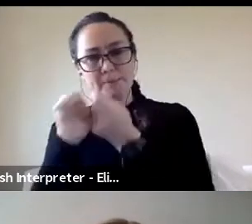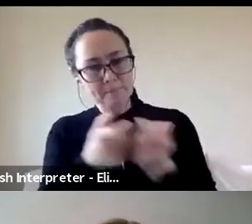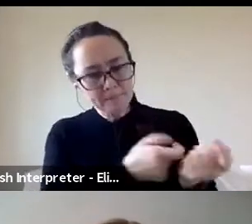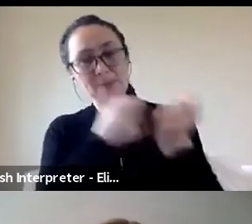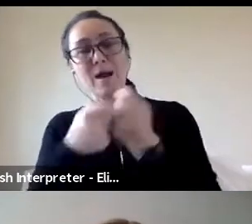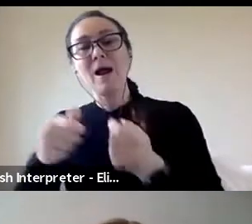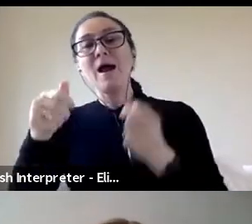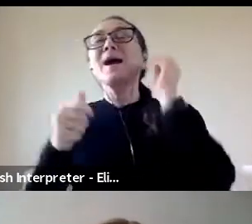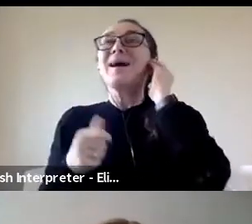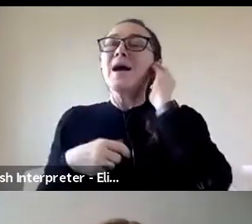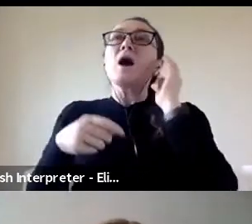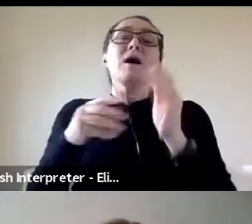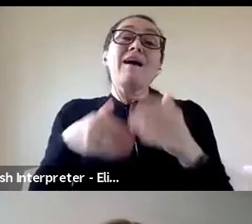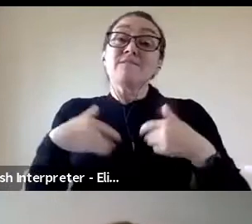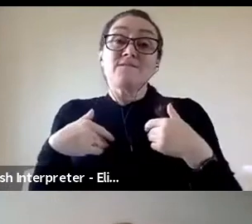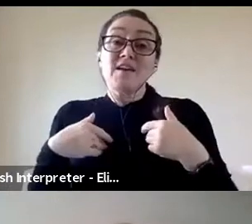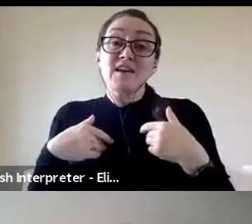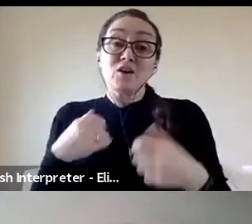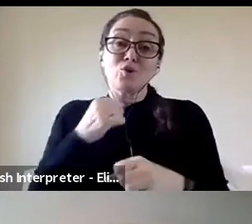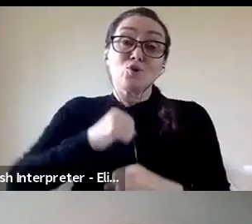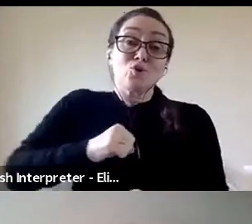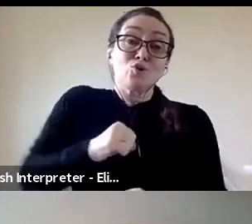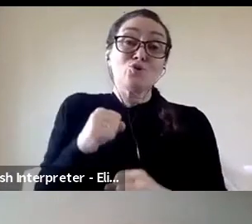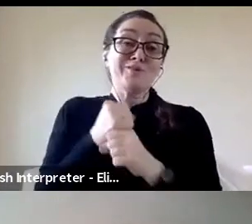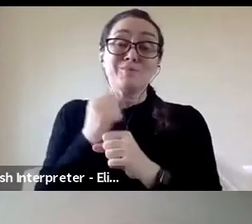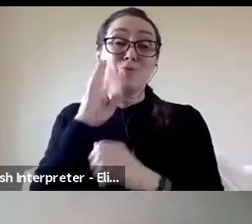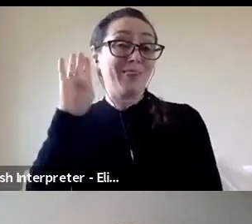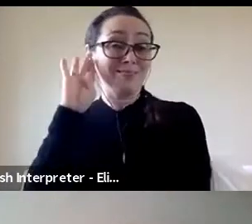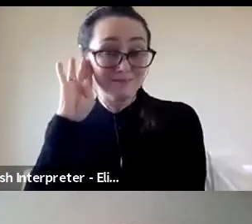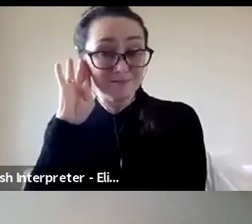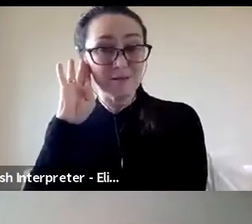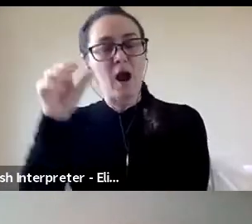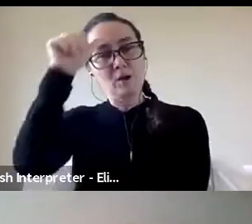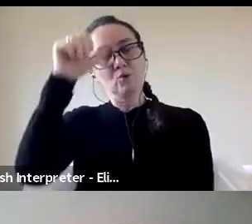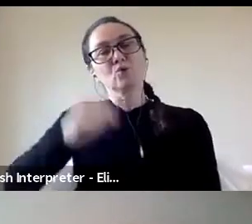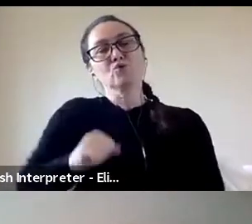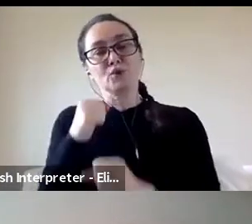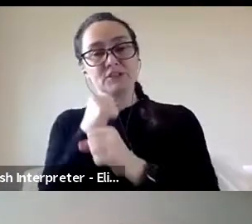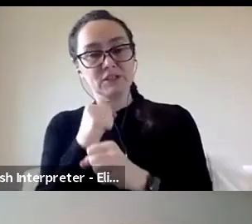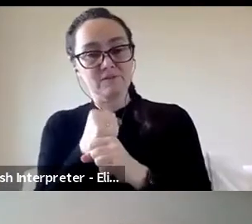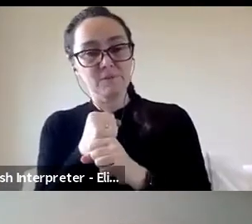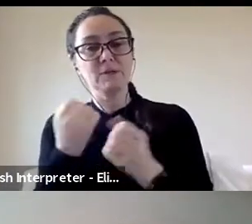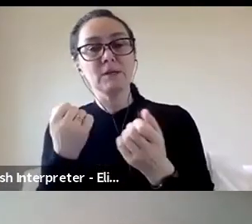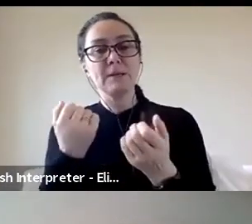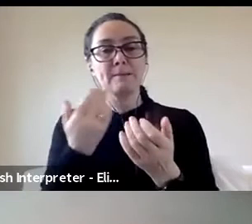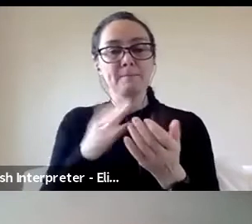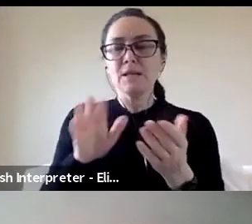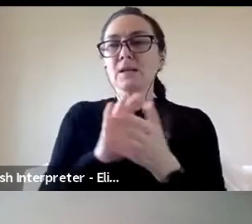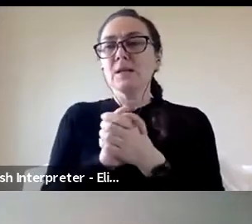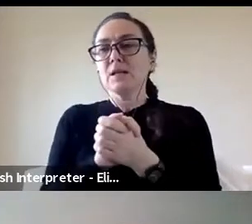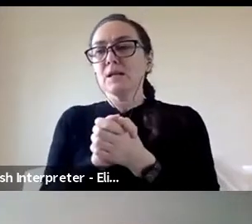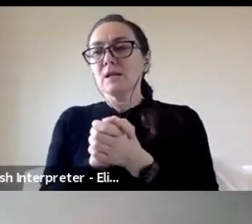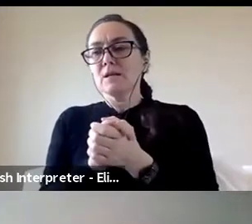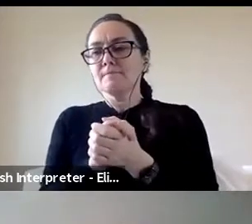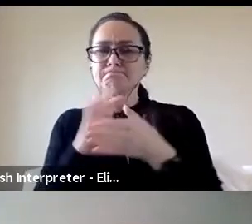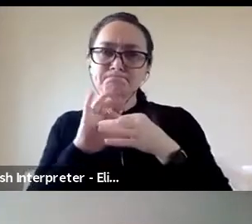Scottish Government has been very strong on co-production and working with people who have lived